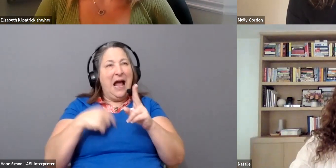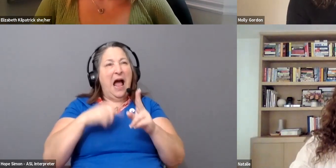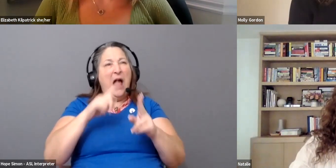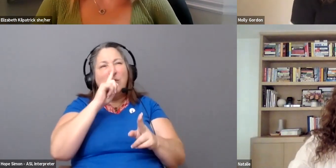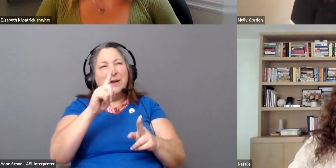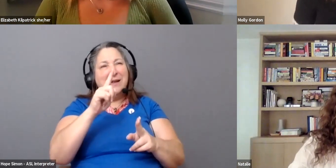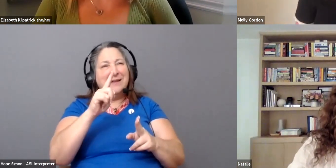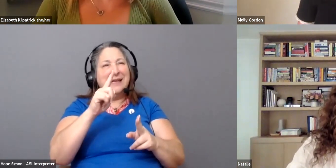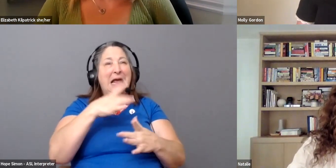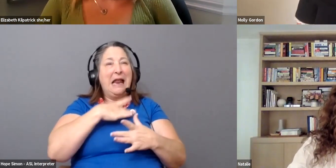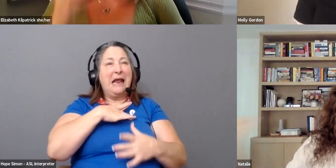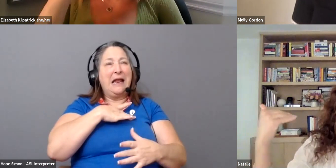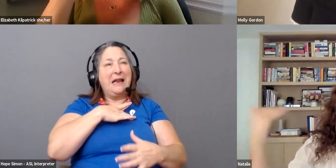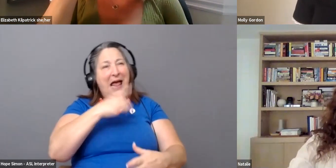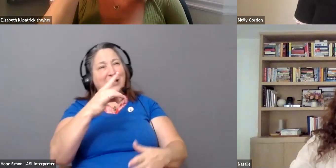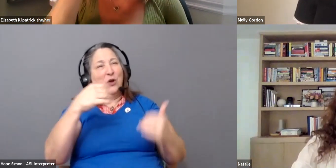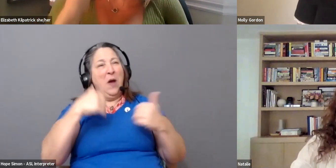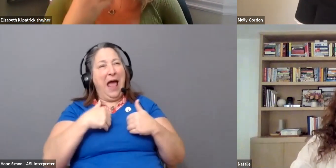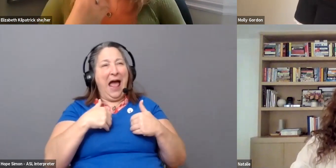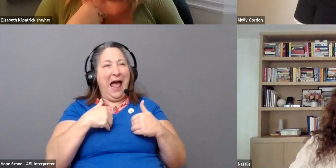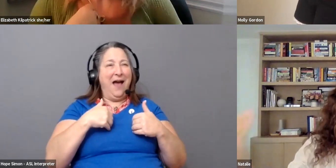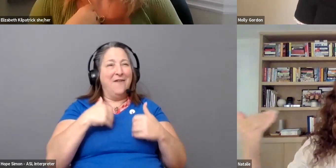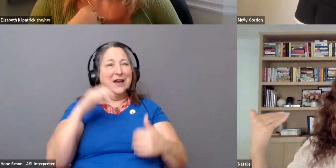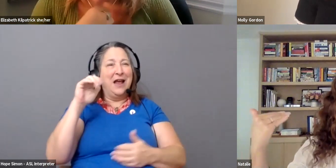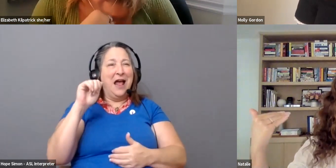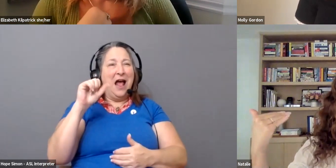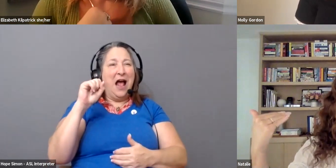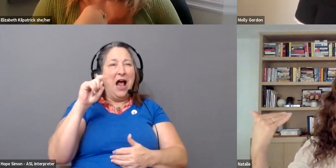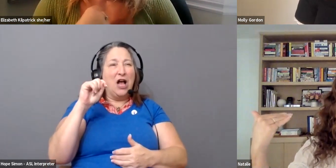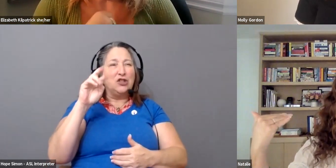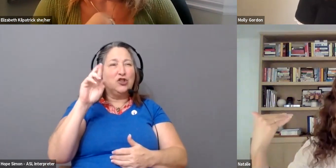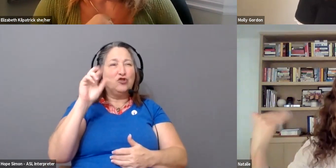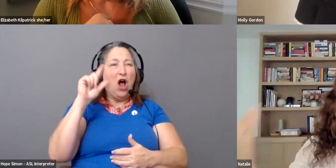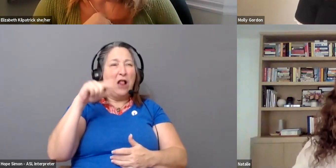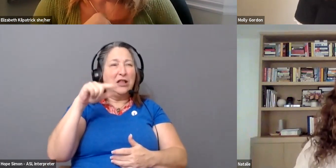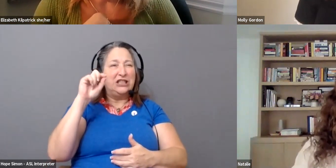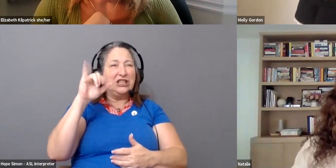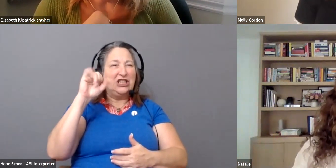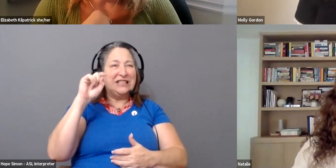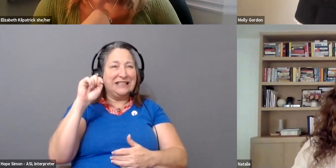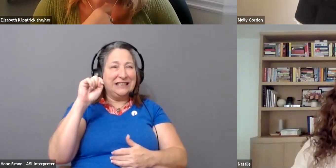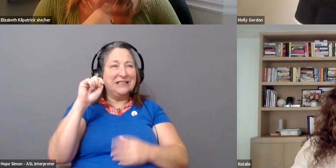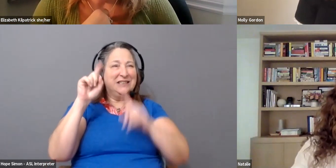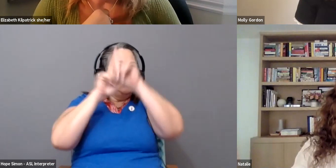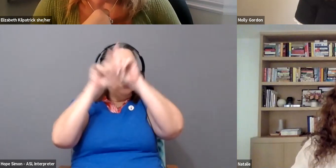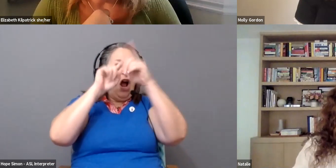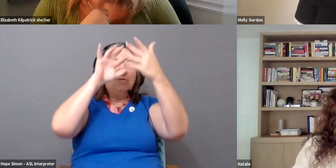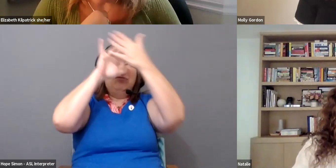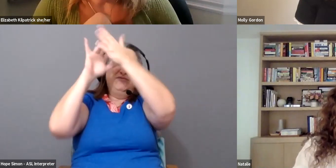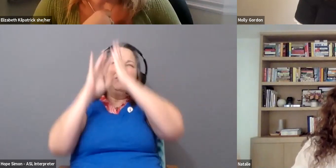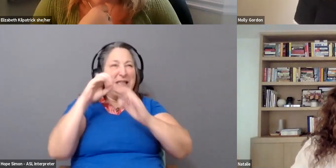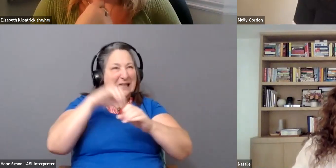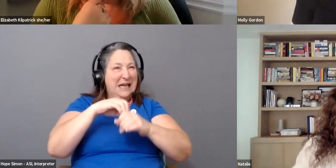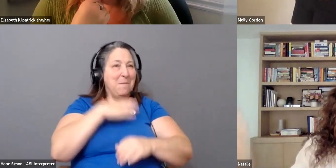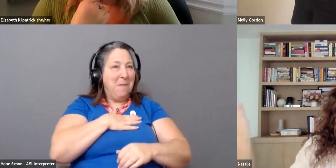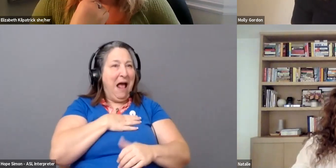astrologist in my life. And I like a session. And I had thought about, it was before I knew I was